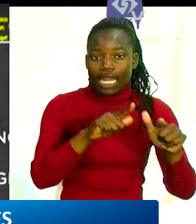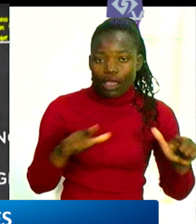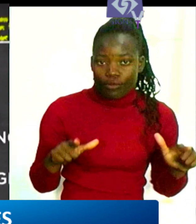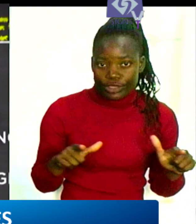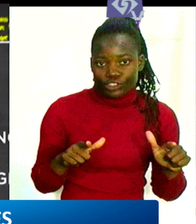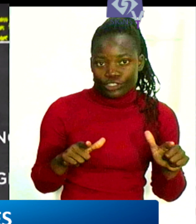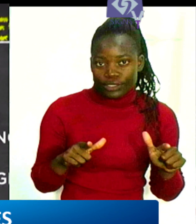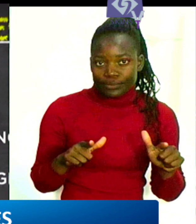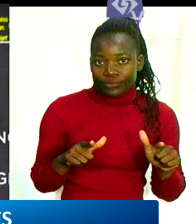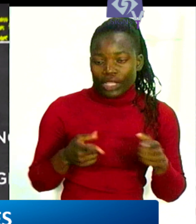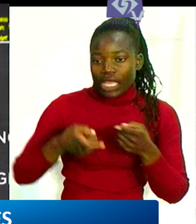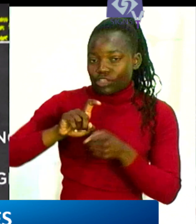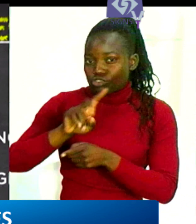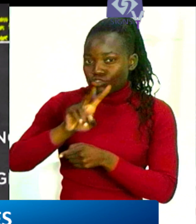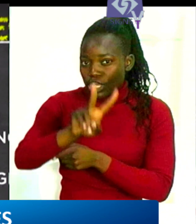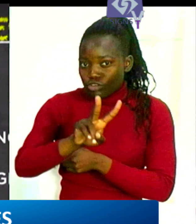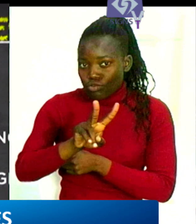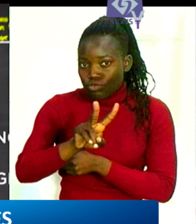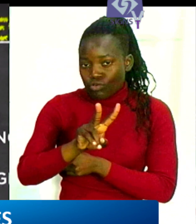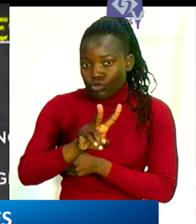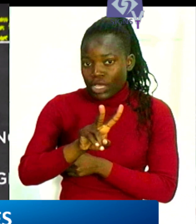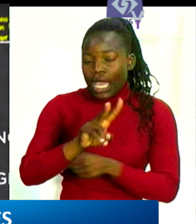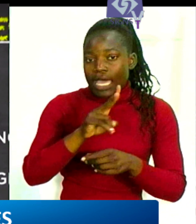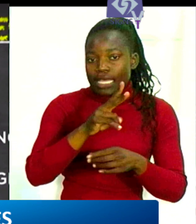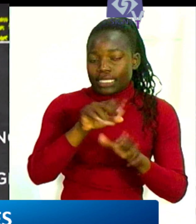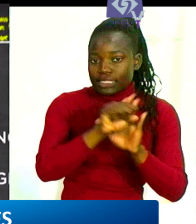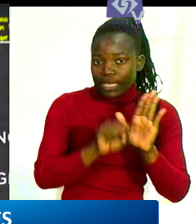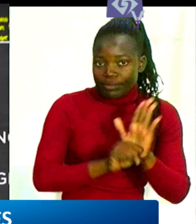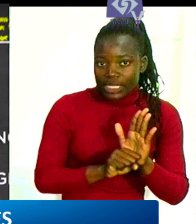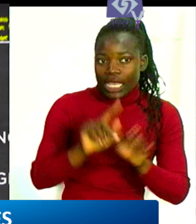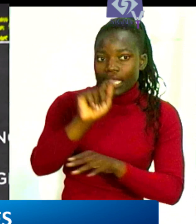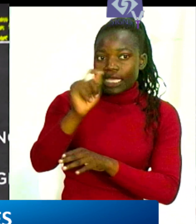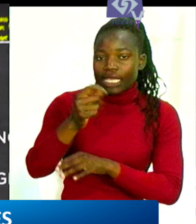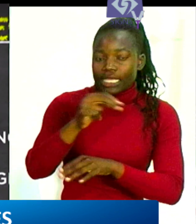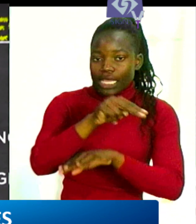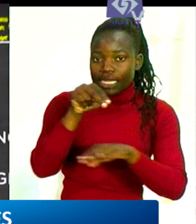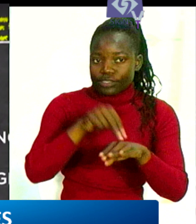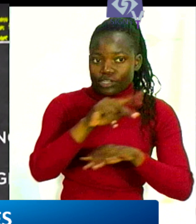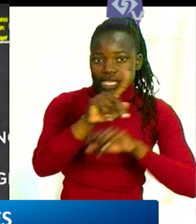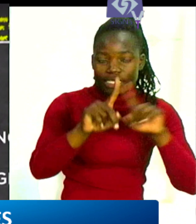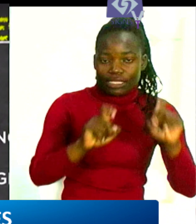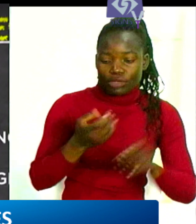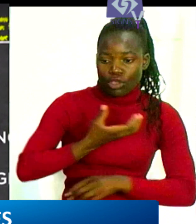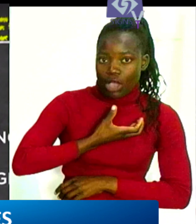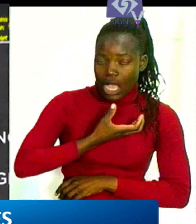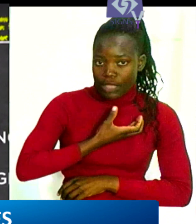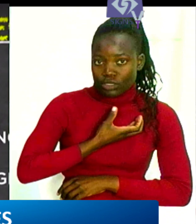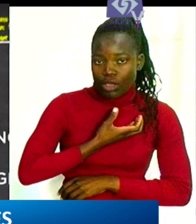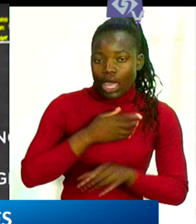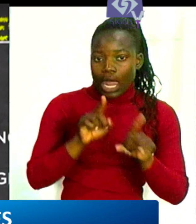Kiswahili, or Kenyan Sign Language. In addition to the two mandatory subjects, the Kenya